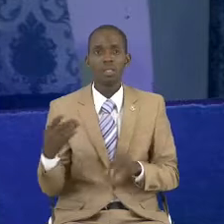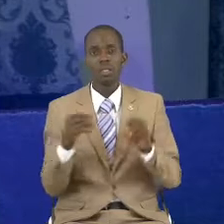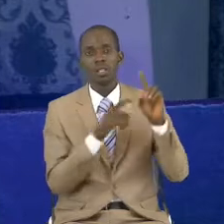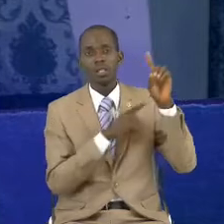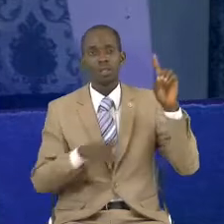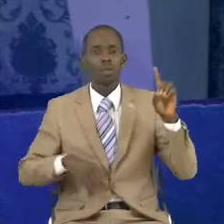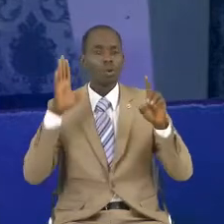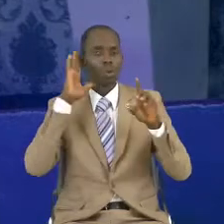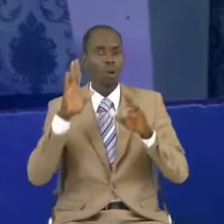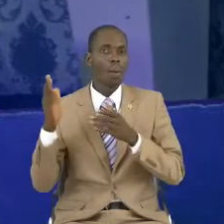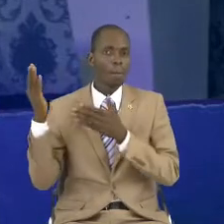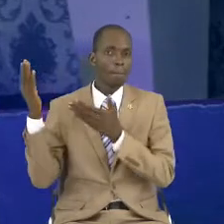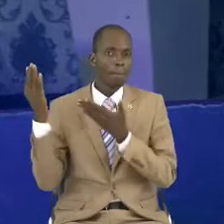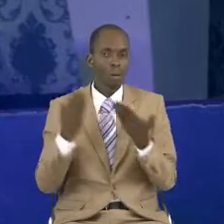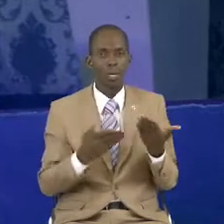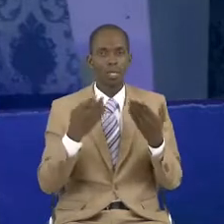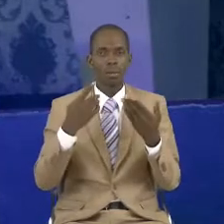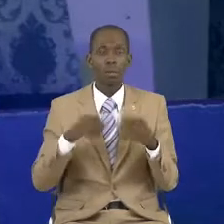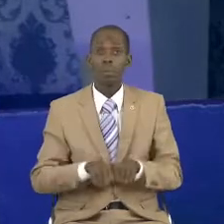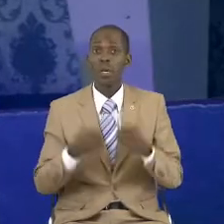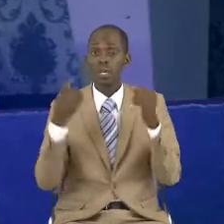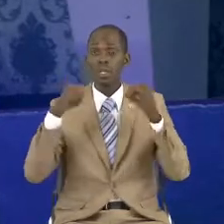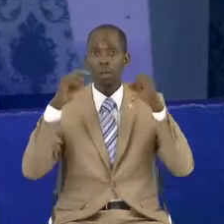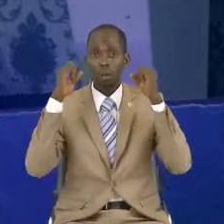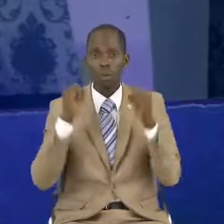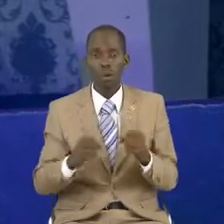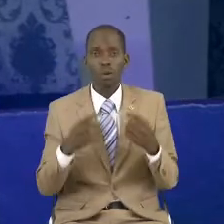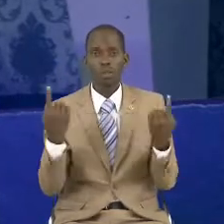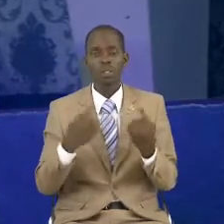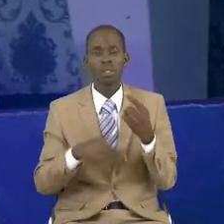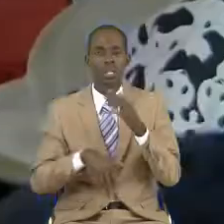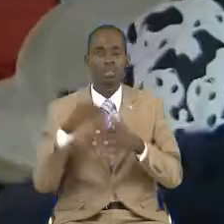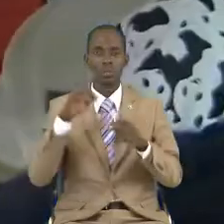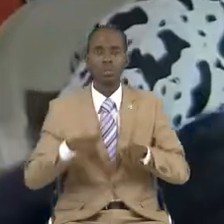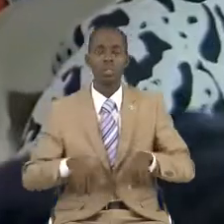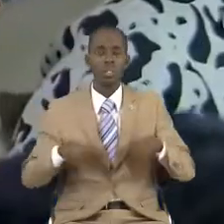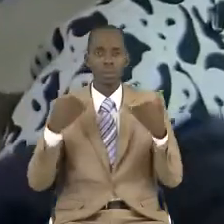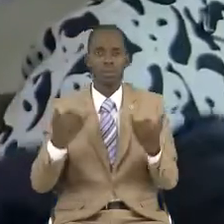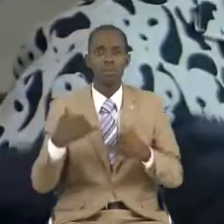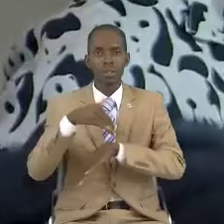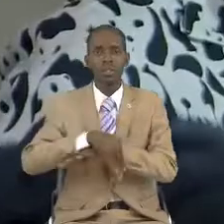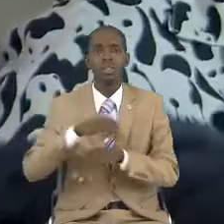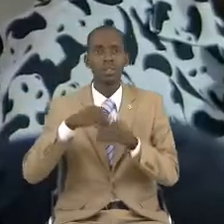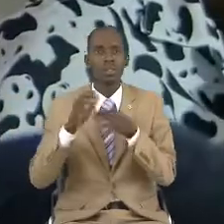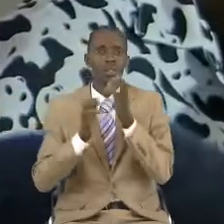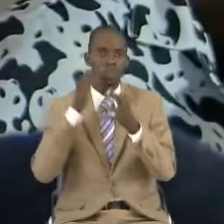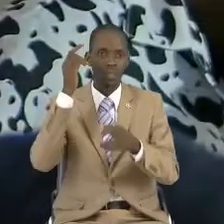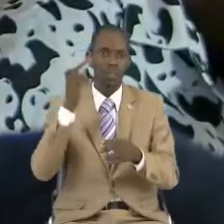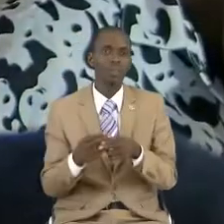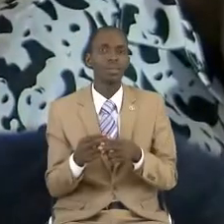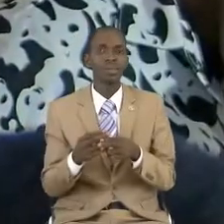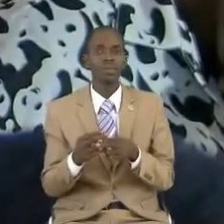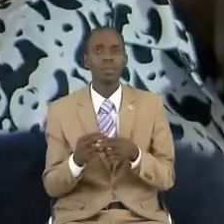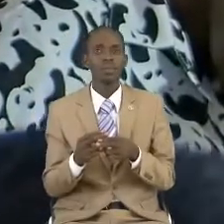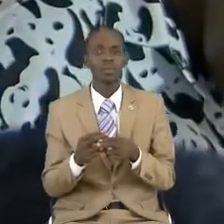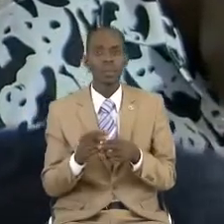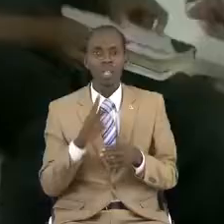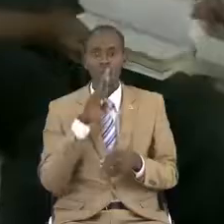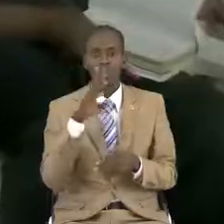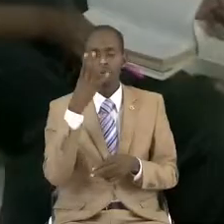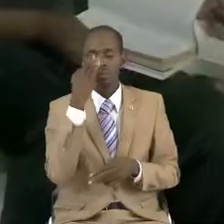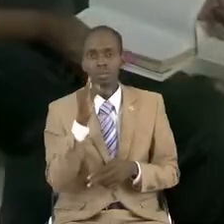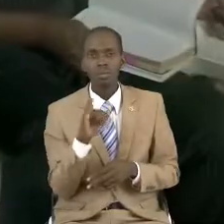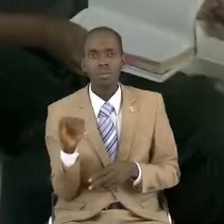power of sin out of your life tonight in jesus name are you there